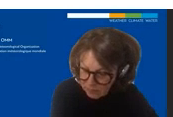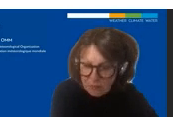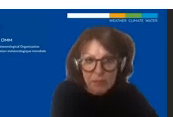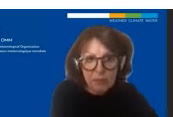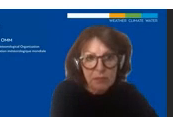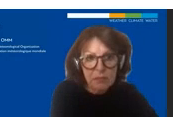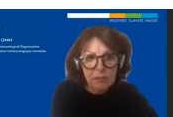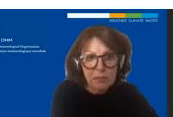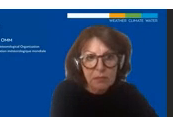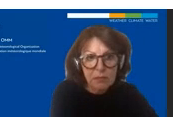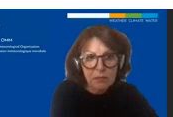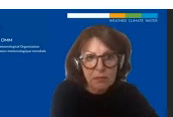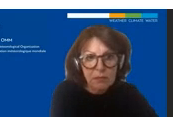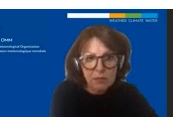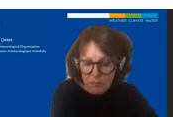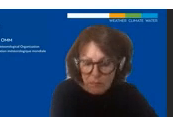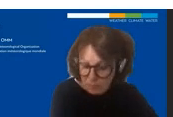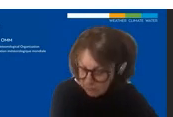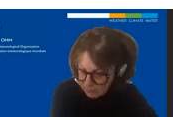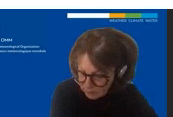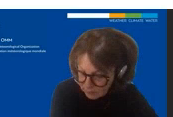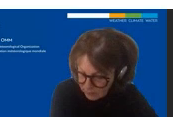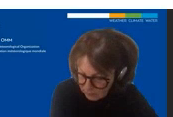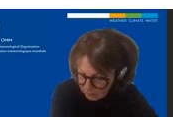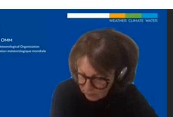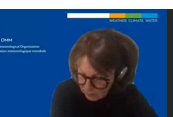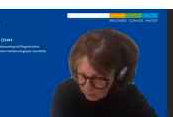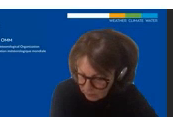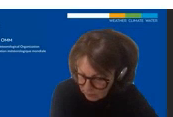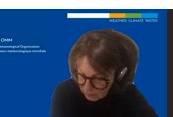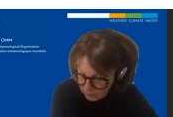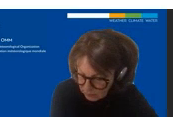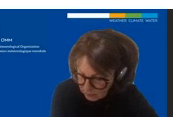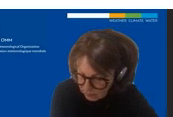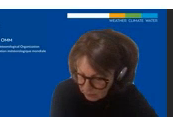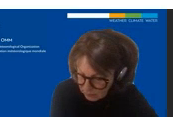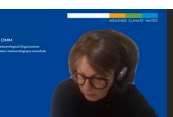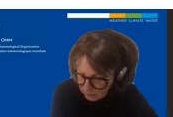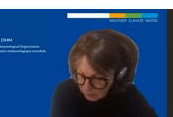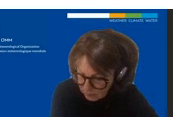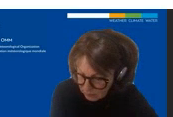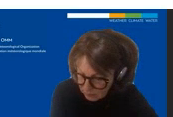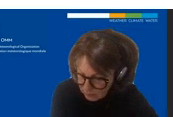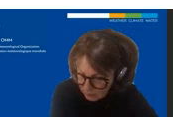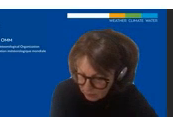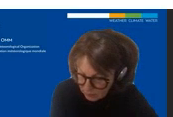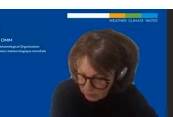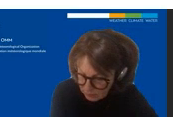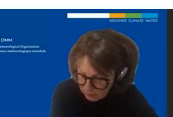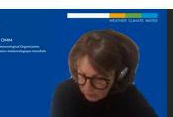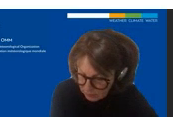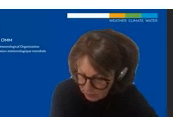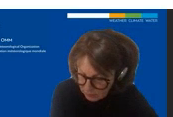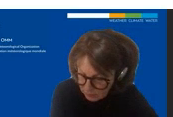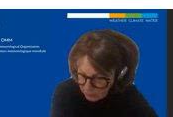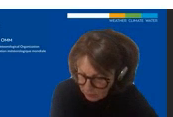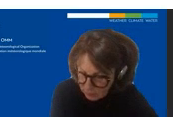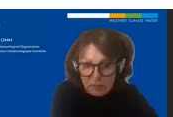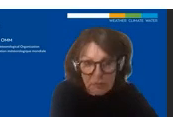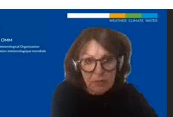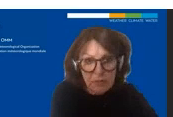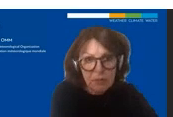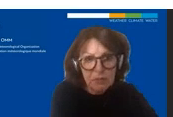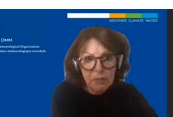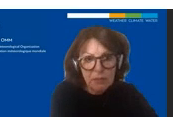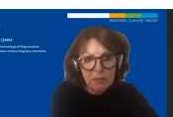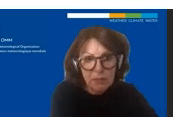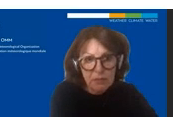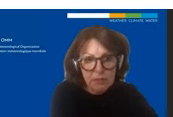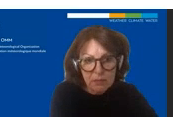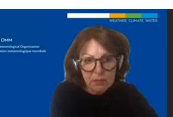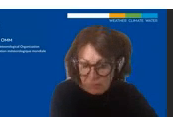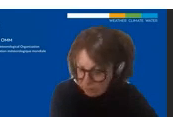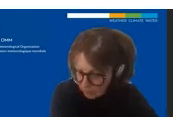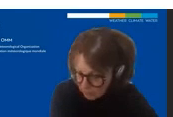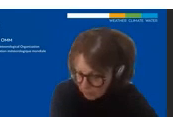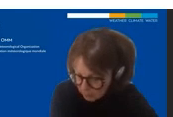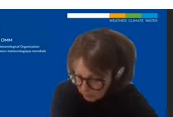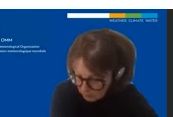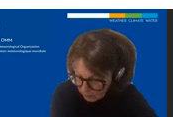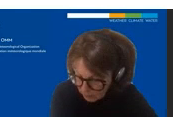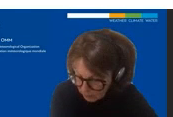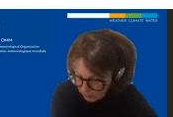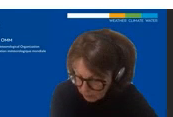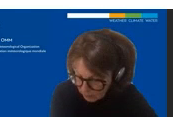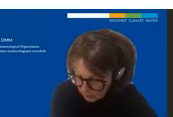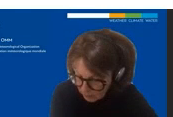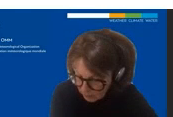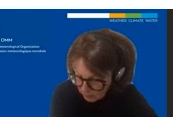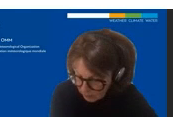from the co-users, how they are receiving the information, if it's being helpful to them in any way. Within SOAS itself, we've